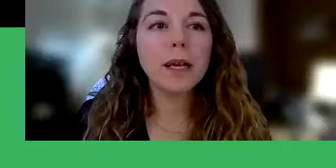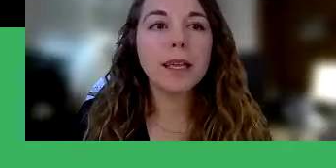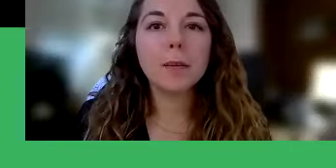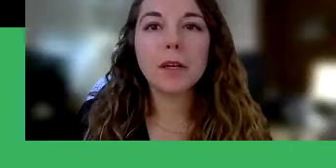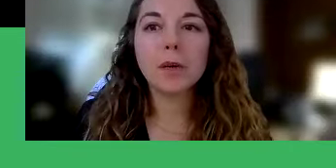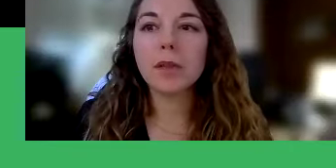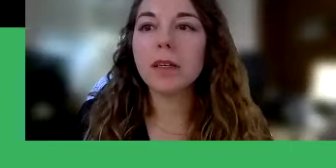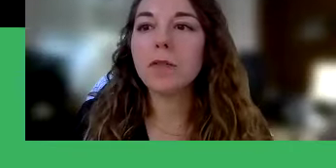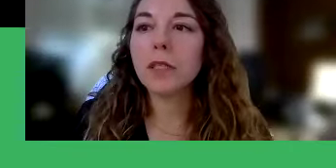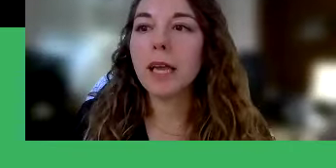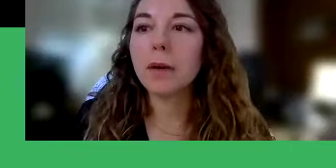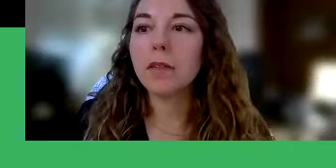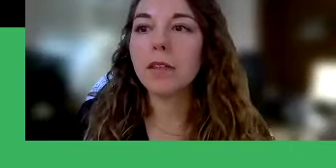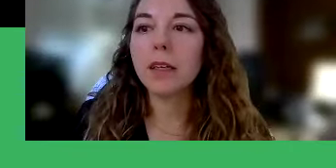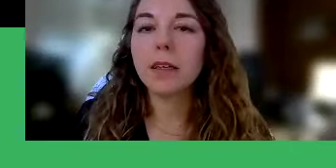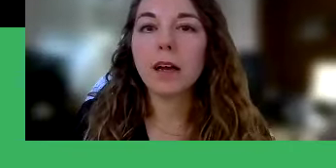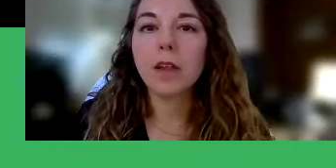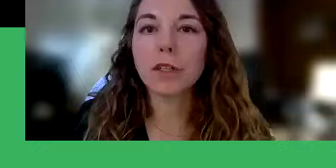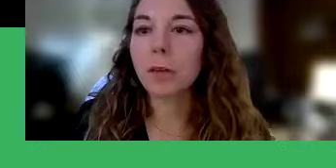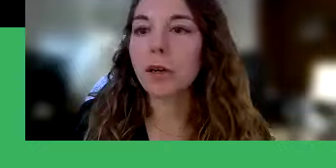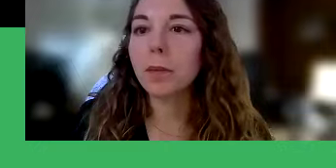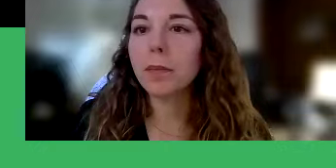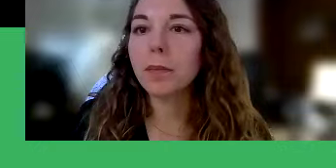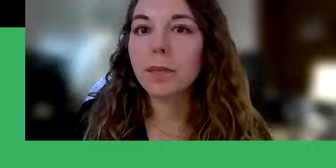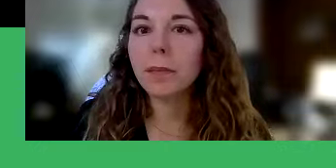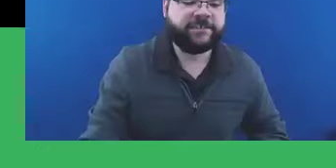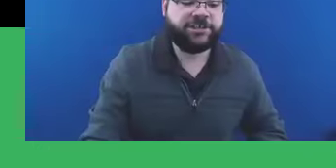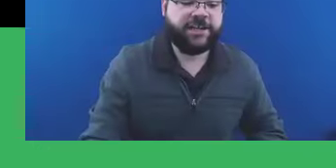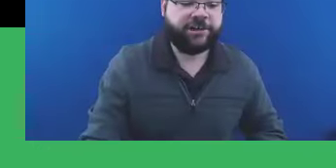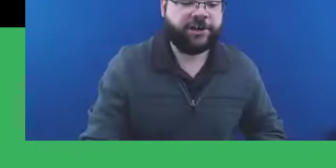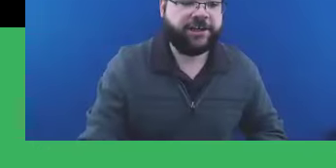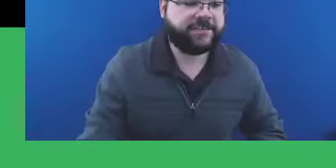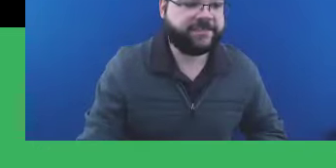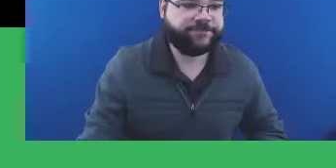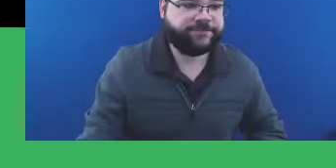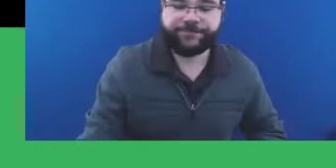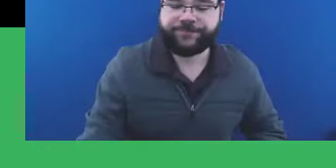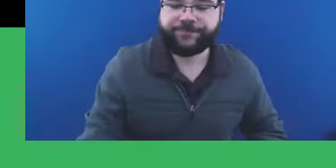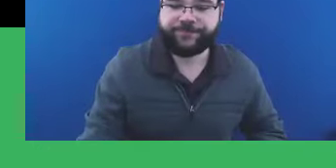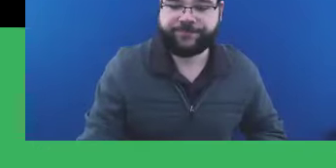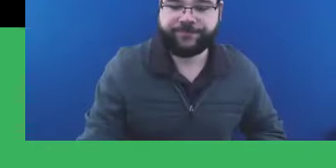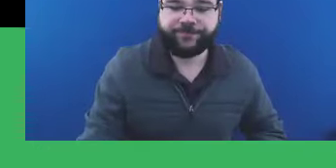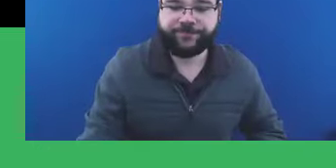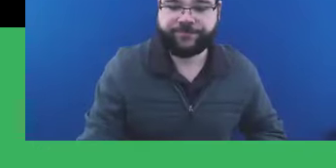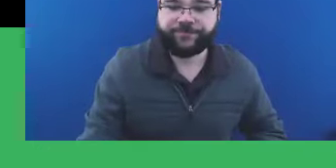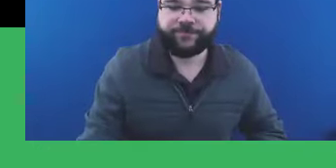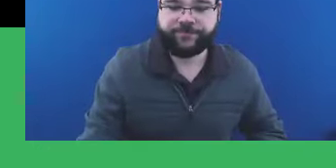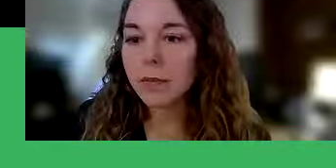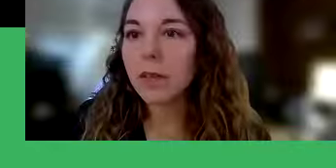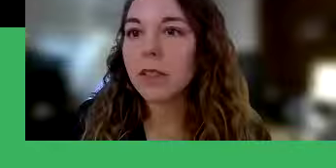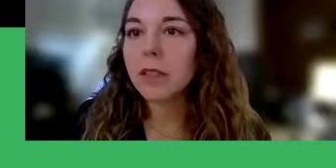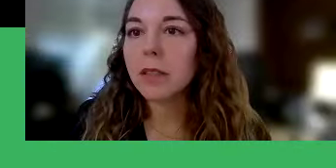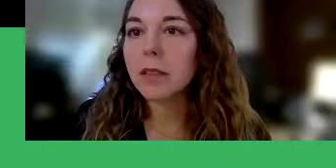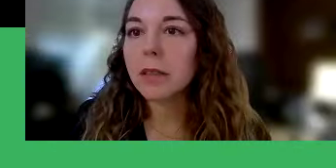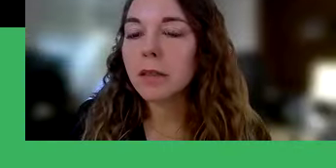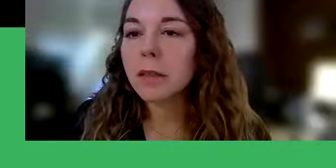Zachary, would you mind letting me know the full name of the other interpreter? Yes, it's under Jade Curtis. Okay, let me do